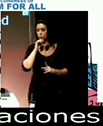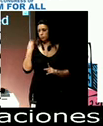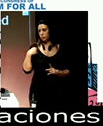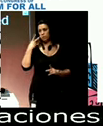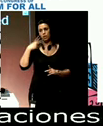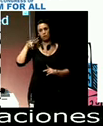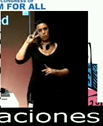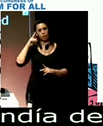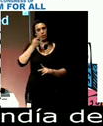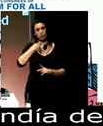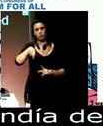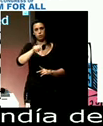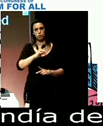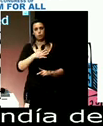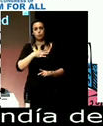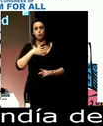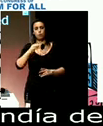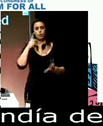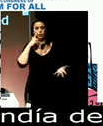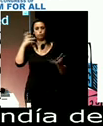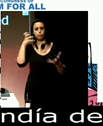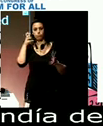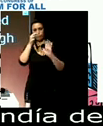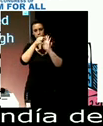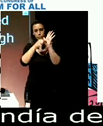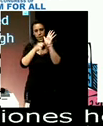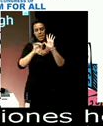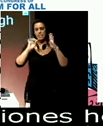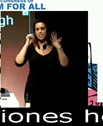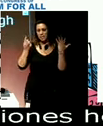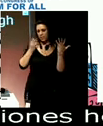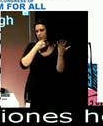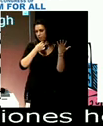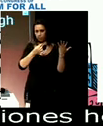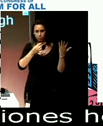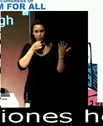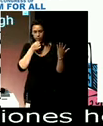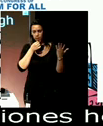And through this experience, we want to rule out 6 key points